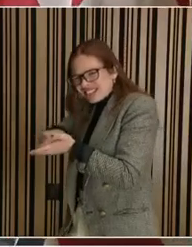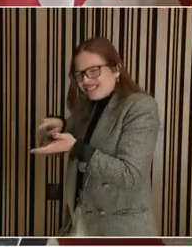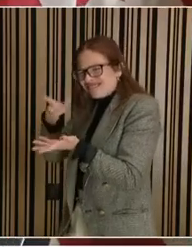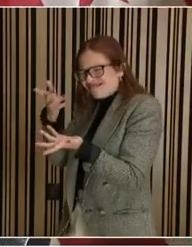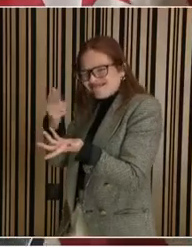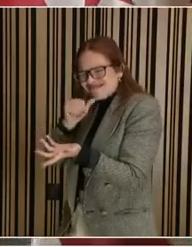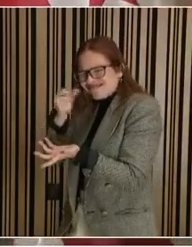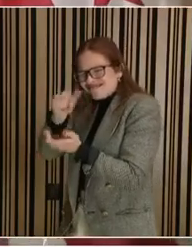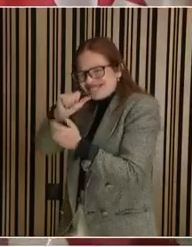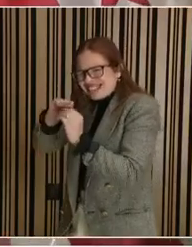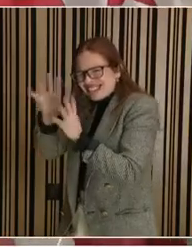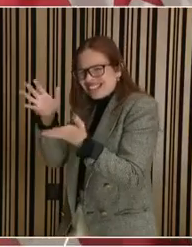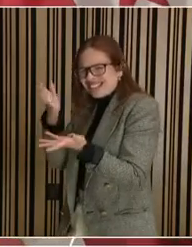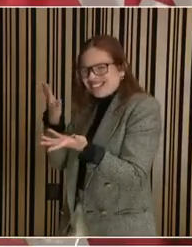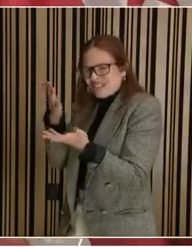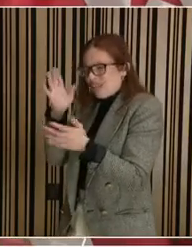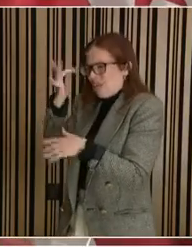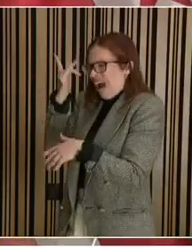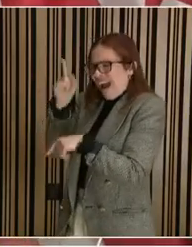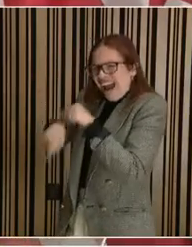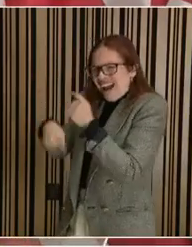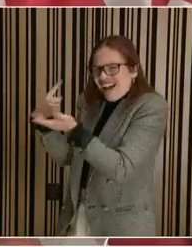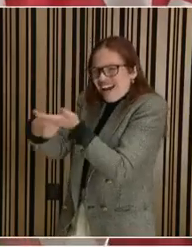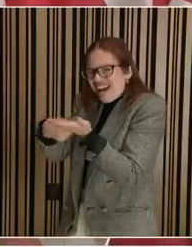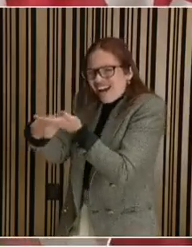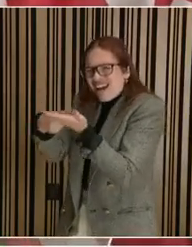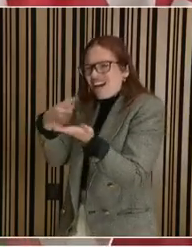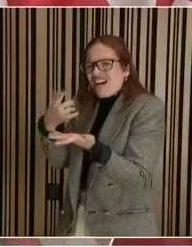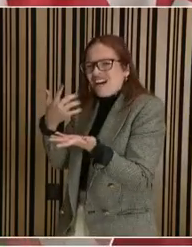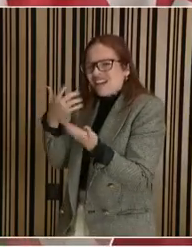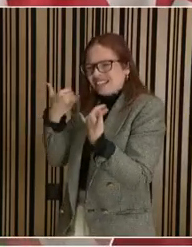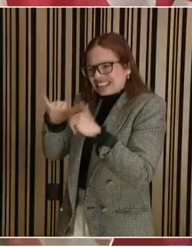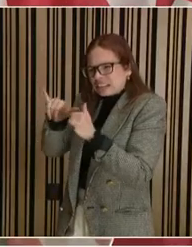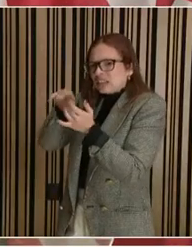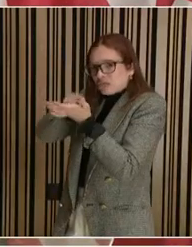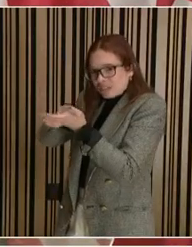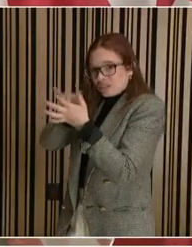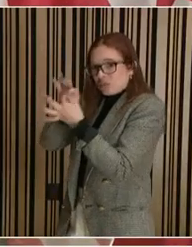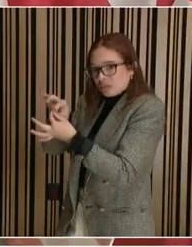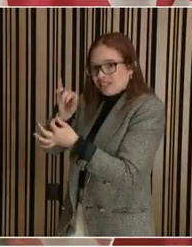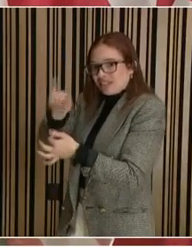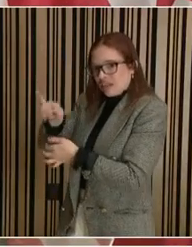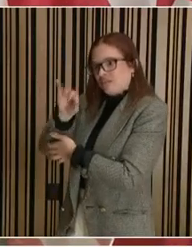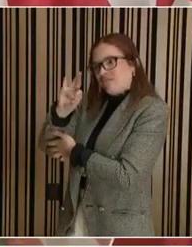discuss anything outside the scope of this investigation as it pertains to Mr. Falchicchio?